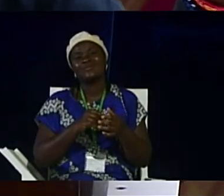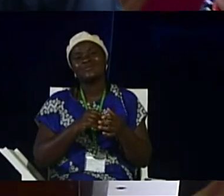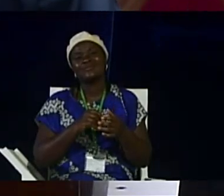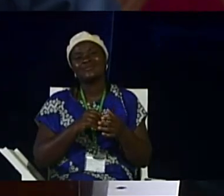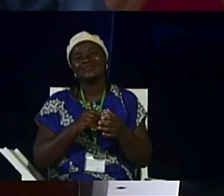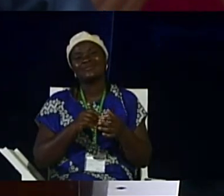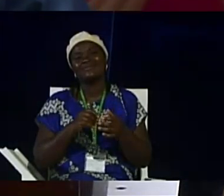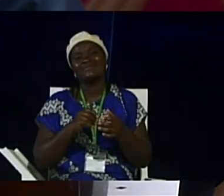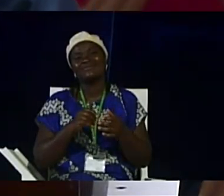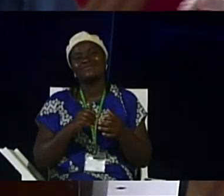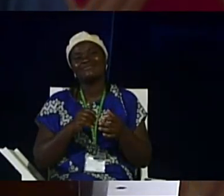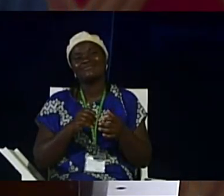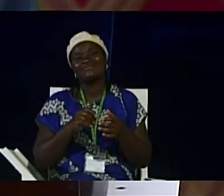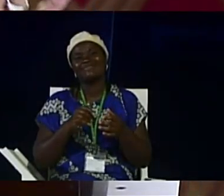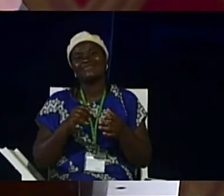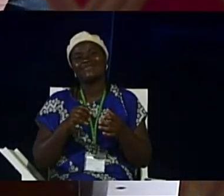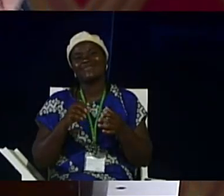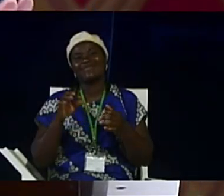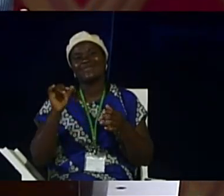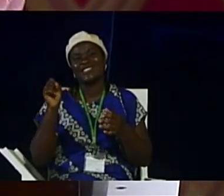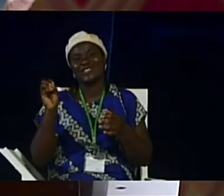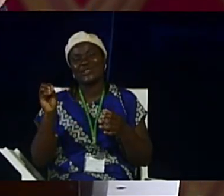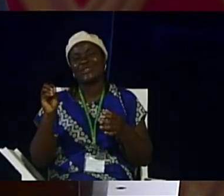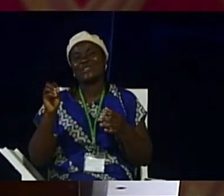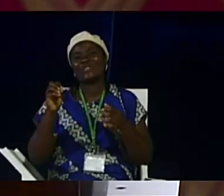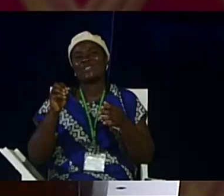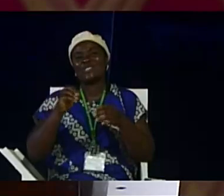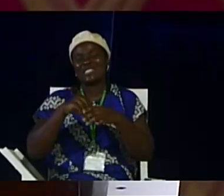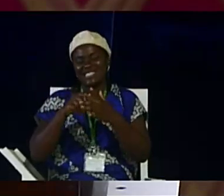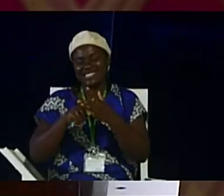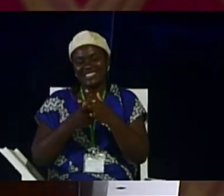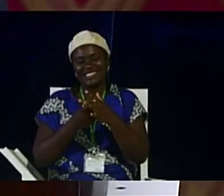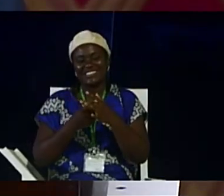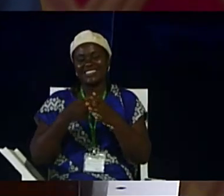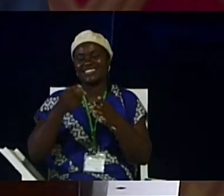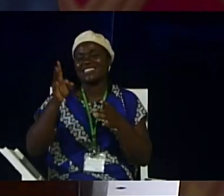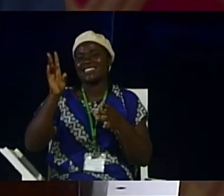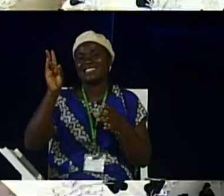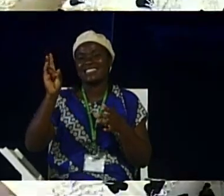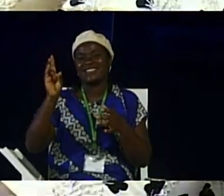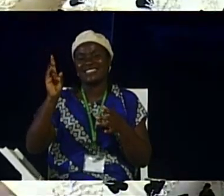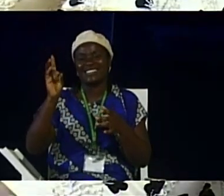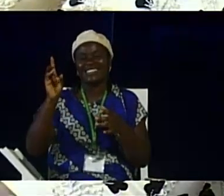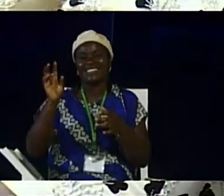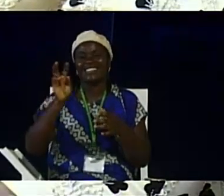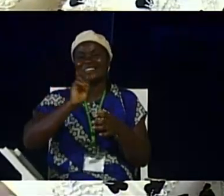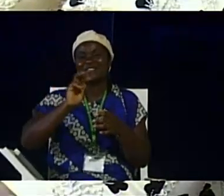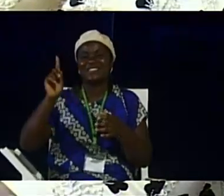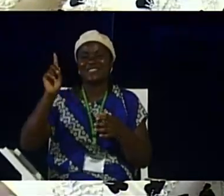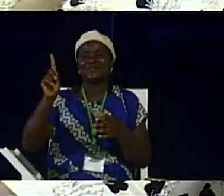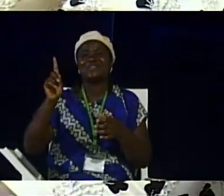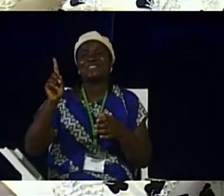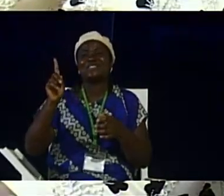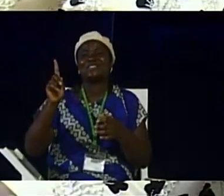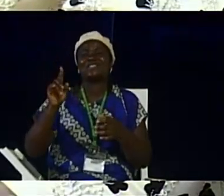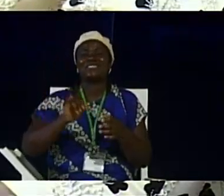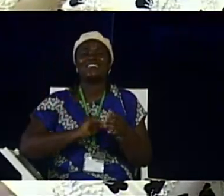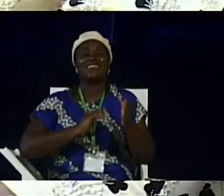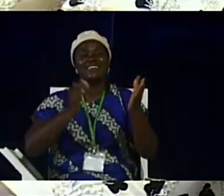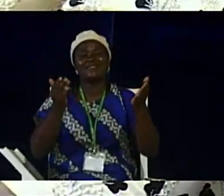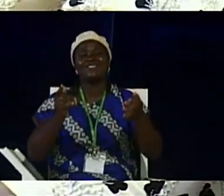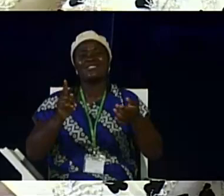start of a thing. So in Genesis chapter number 17, verse 1, I wanted you